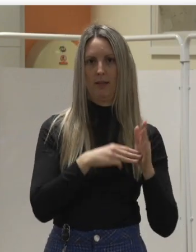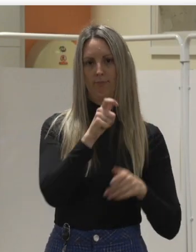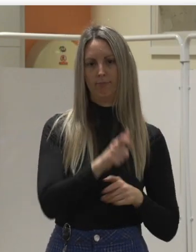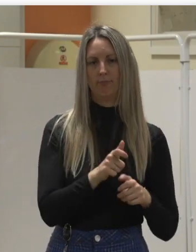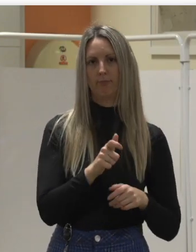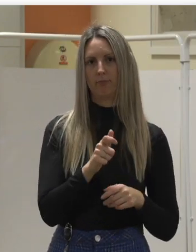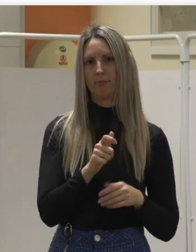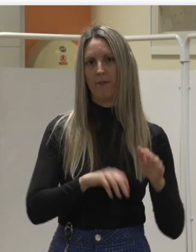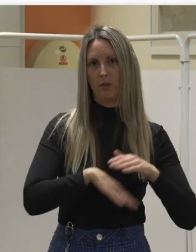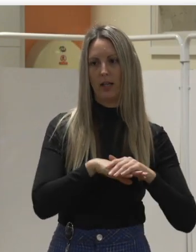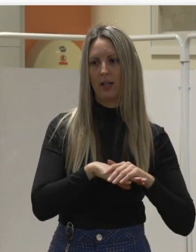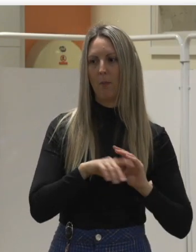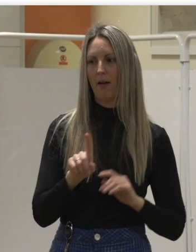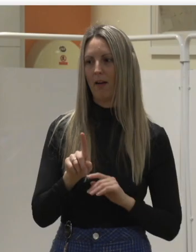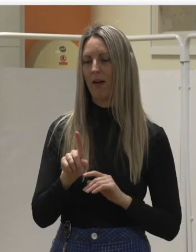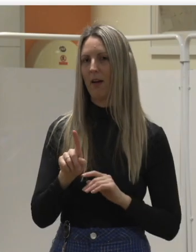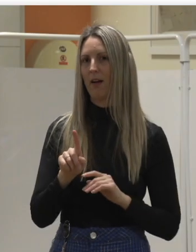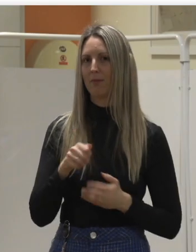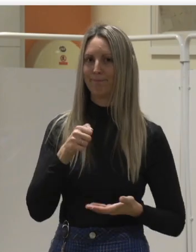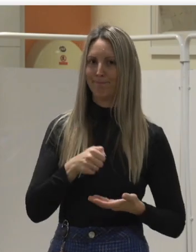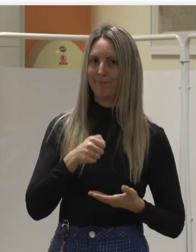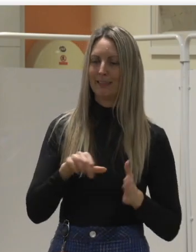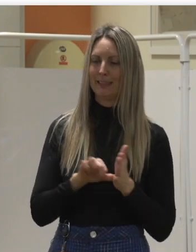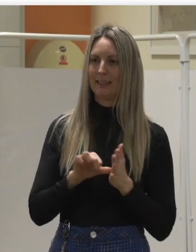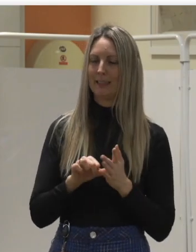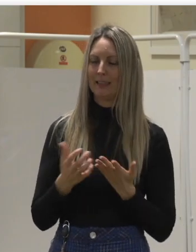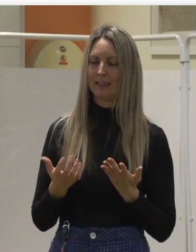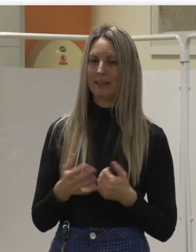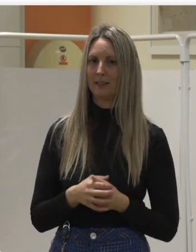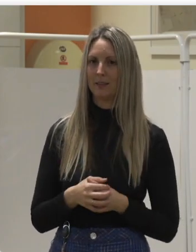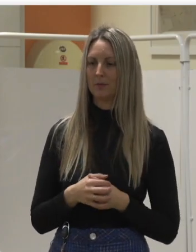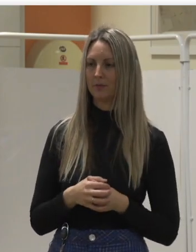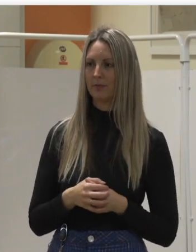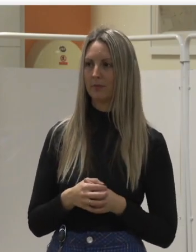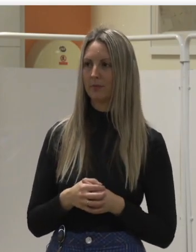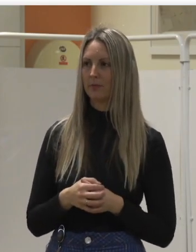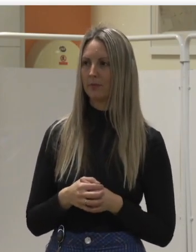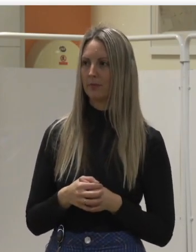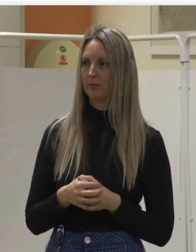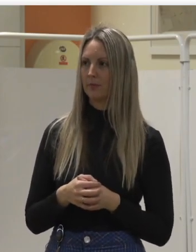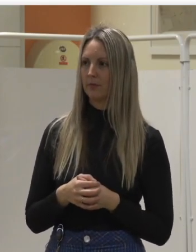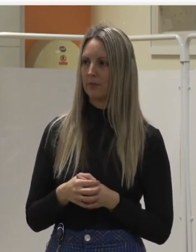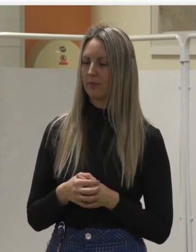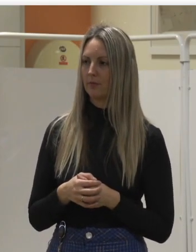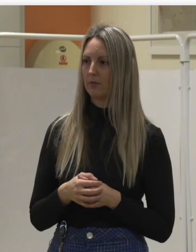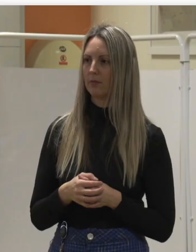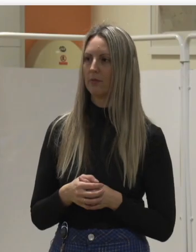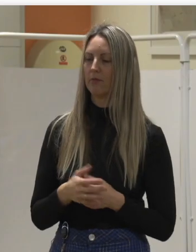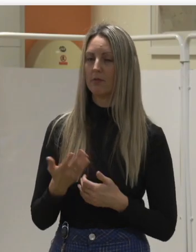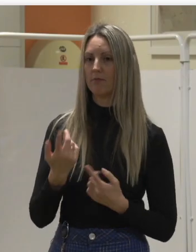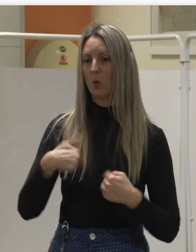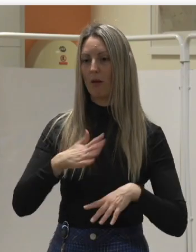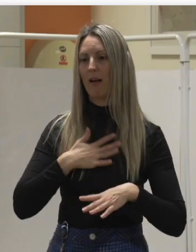in the long run. We want to work with the ICB and the PCNs to set up these assessment